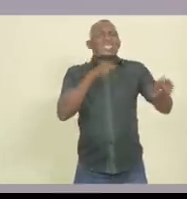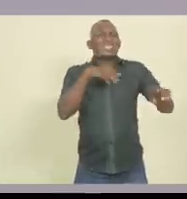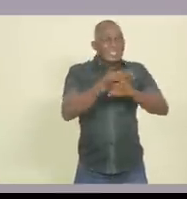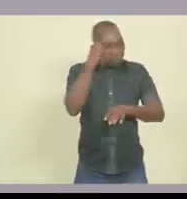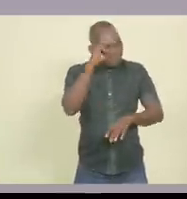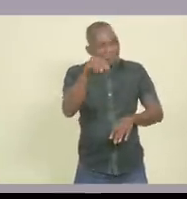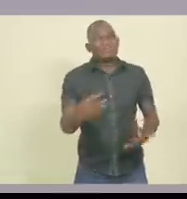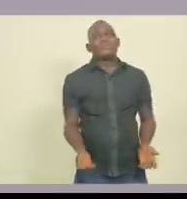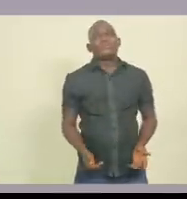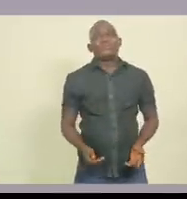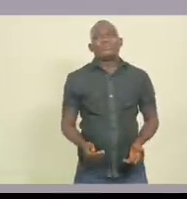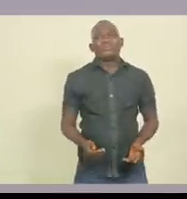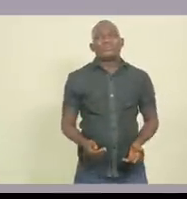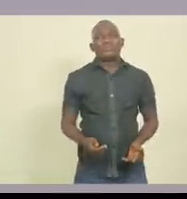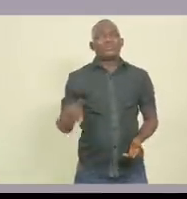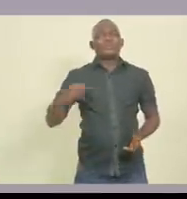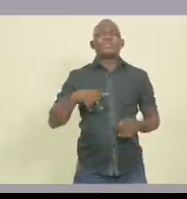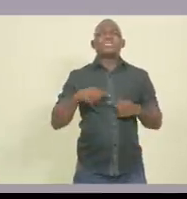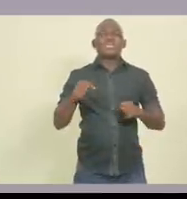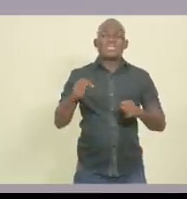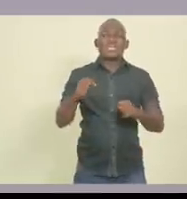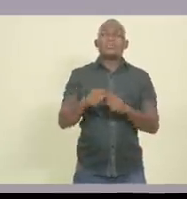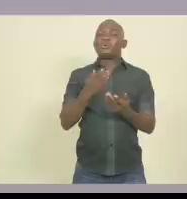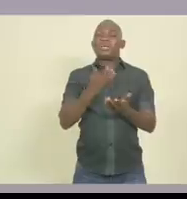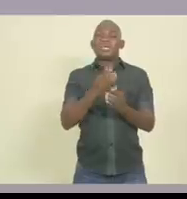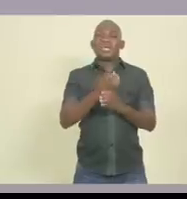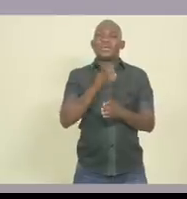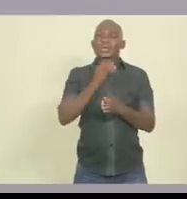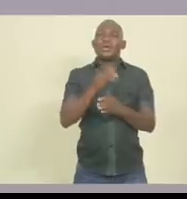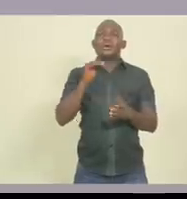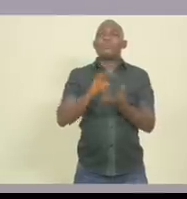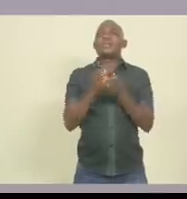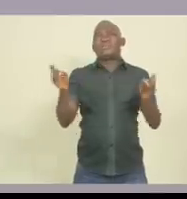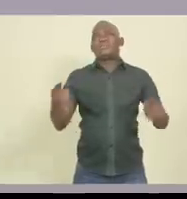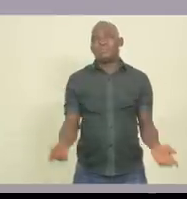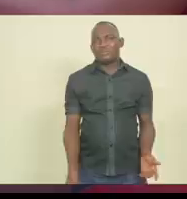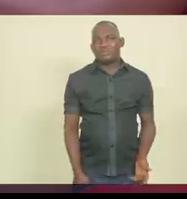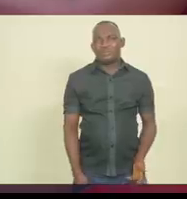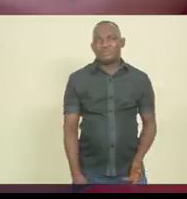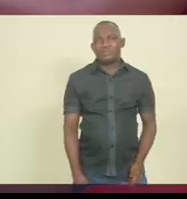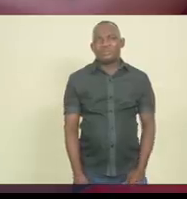hard. And we're beginning to lose ourselves. At least I am.